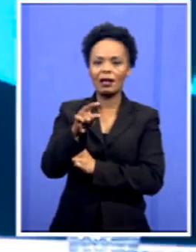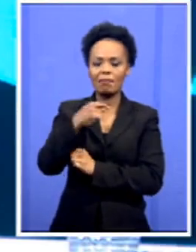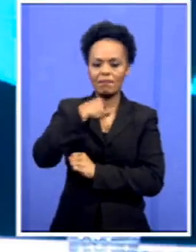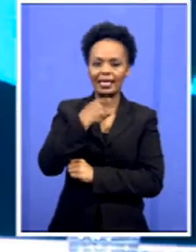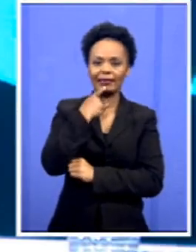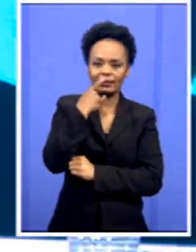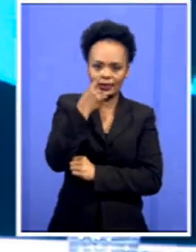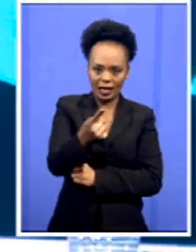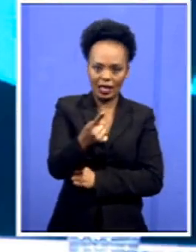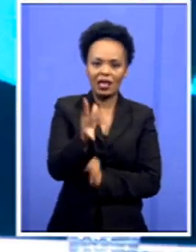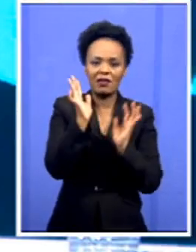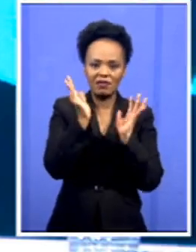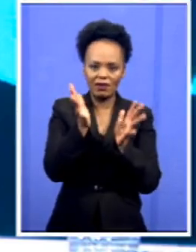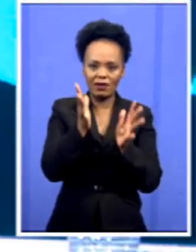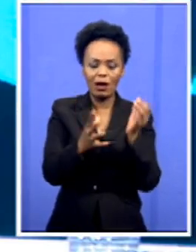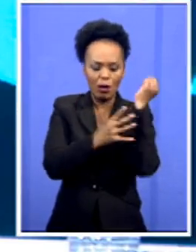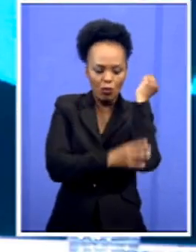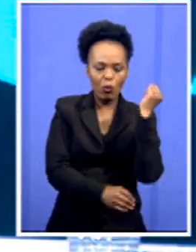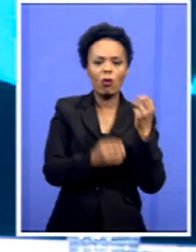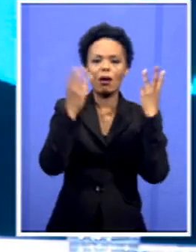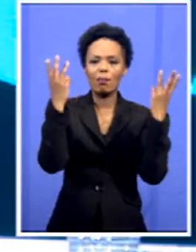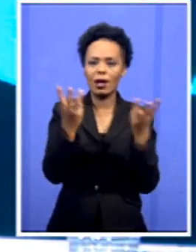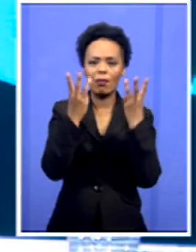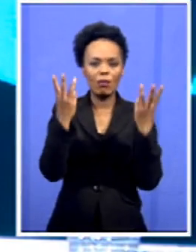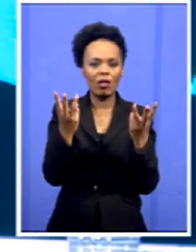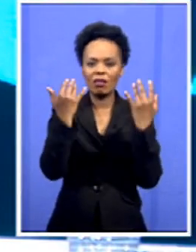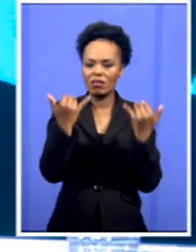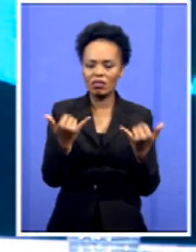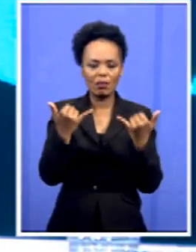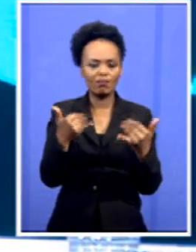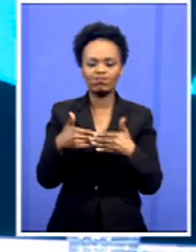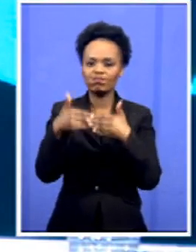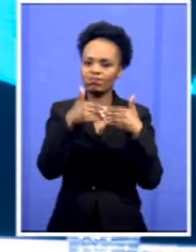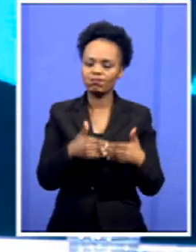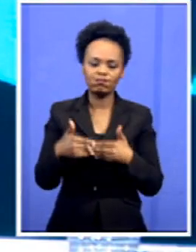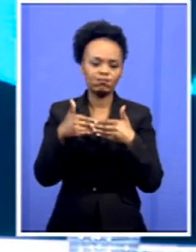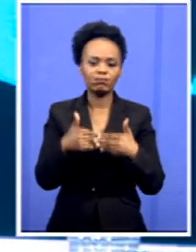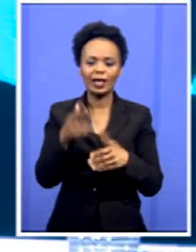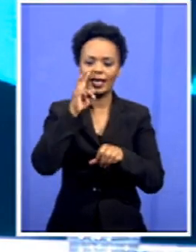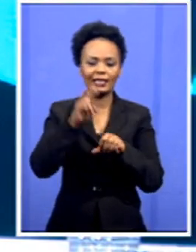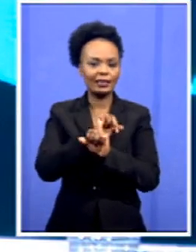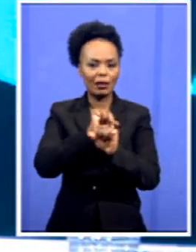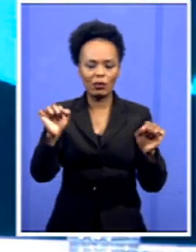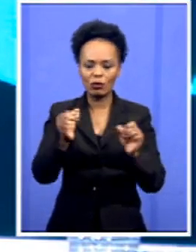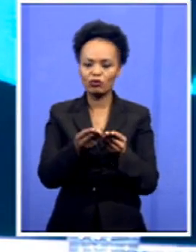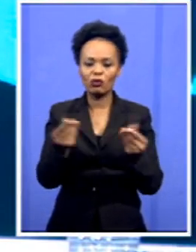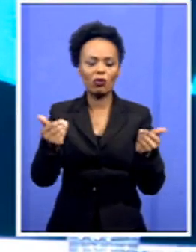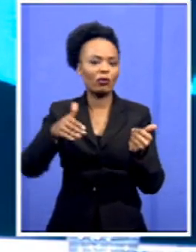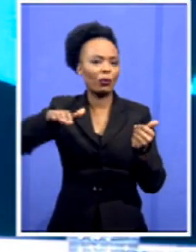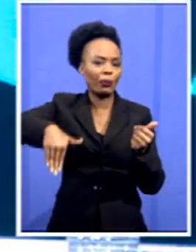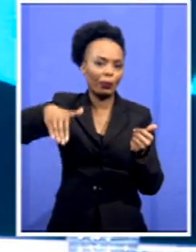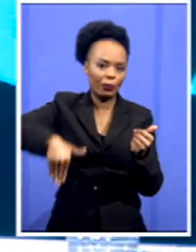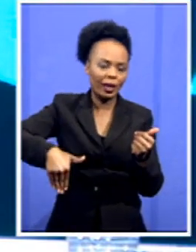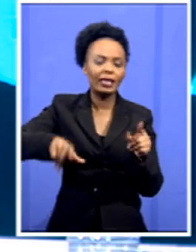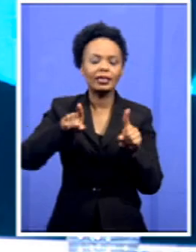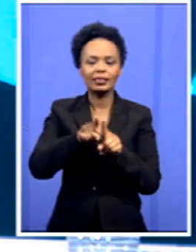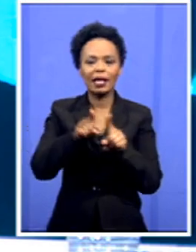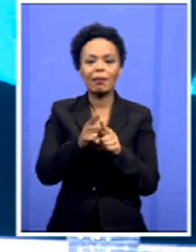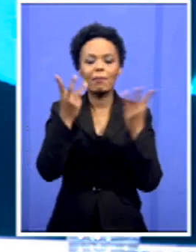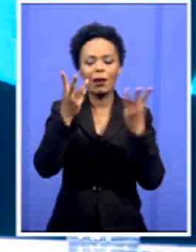that the poor people are not being, their needs are not being addressed, and they still feel, the people